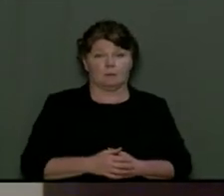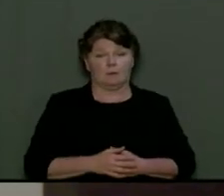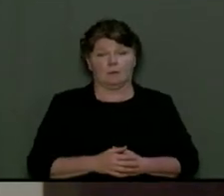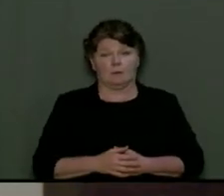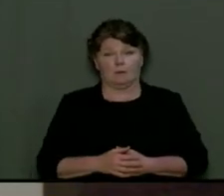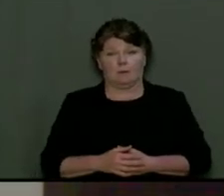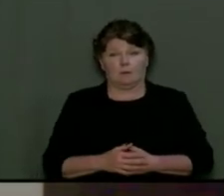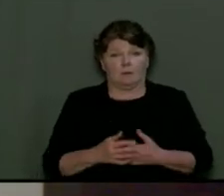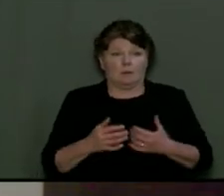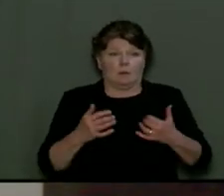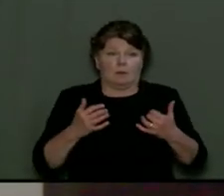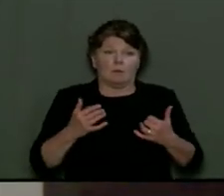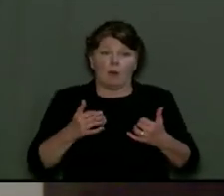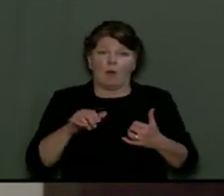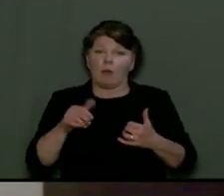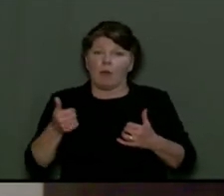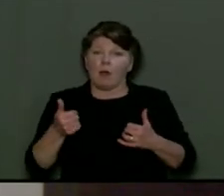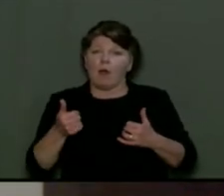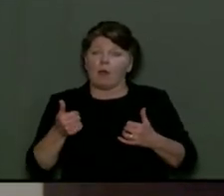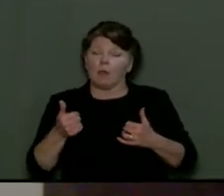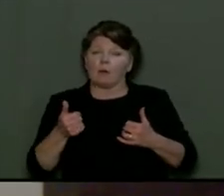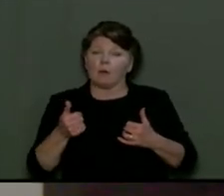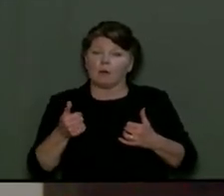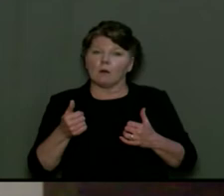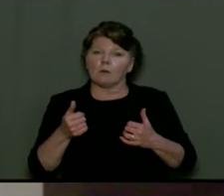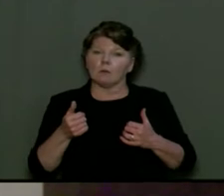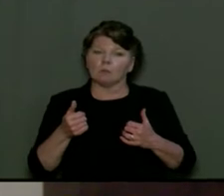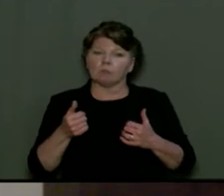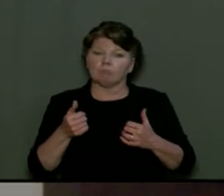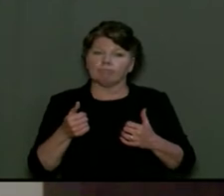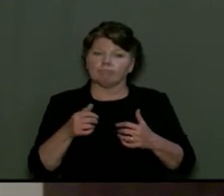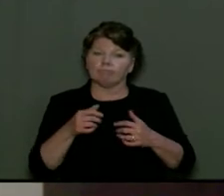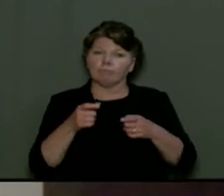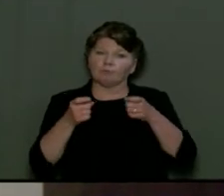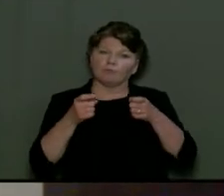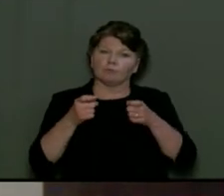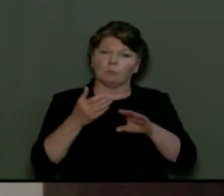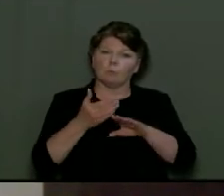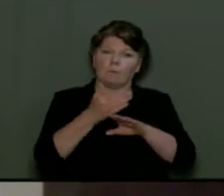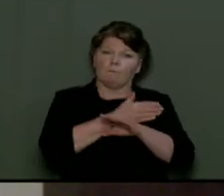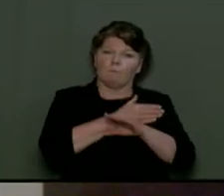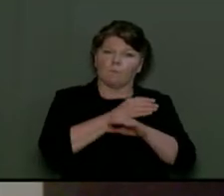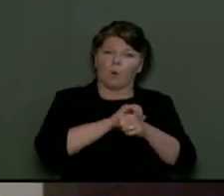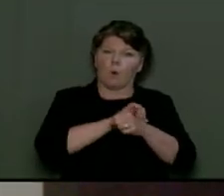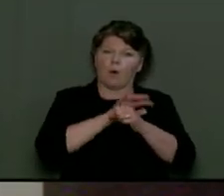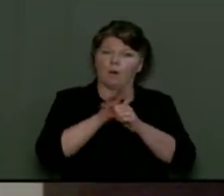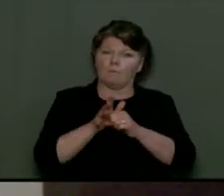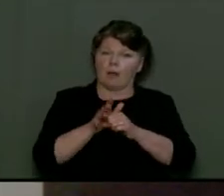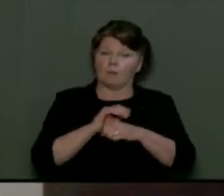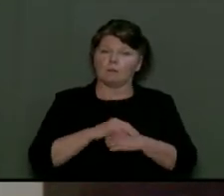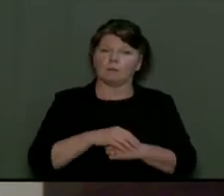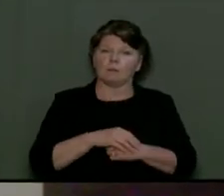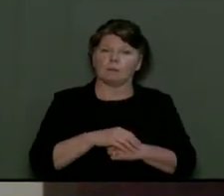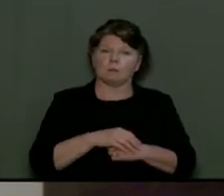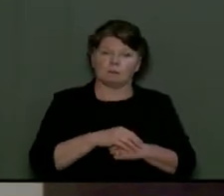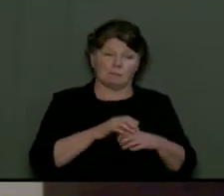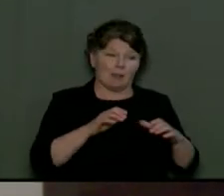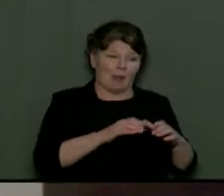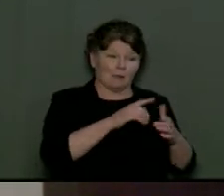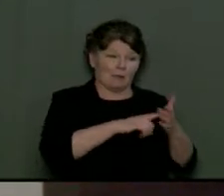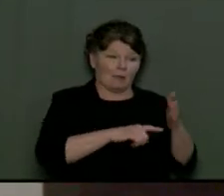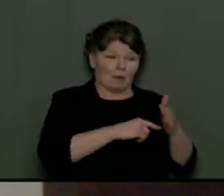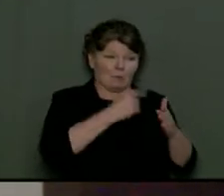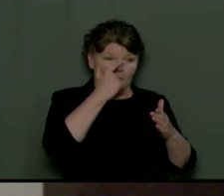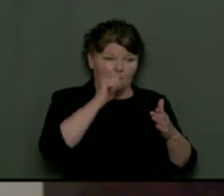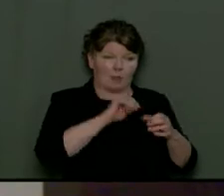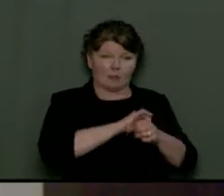But now, of course, there were other taskmasters before the virus showed up, right? Activities may have been canceled because of